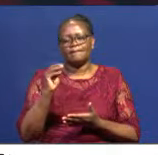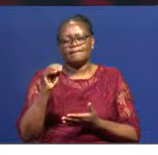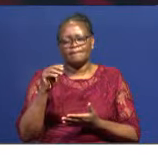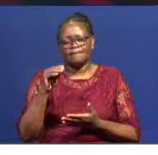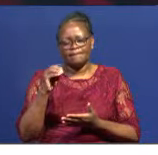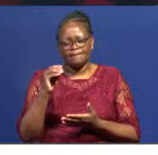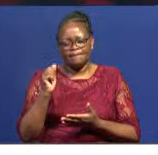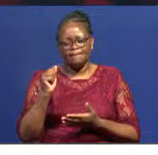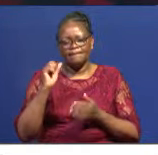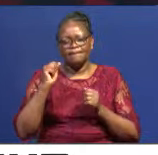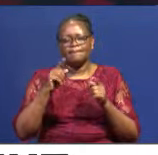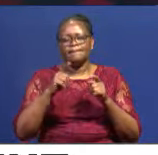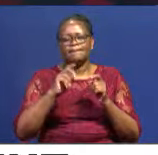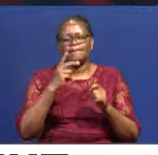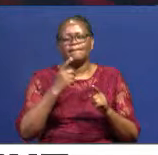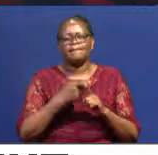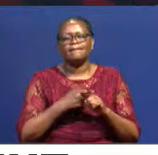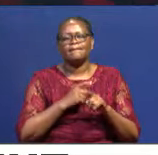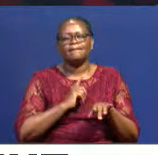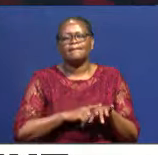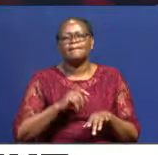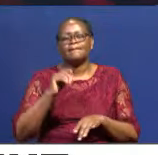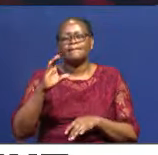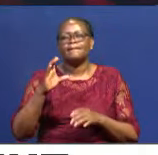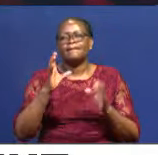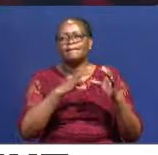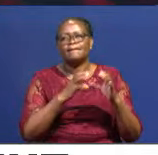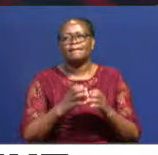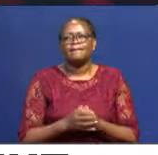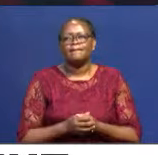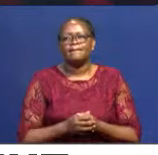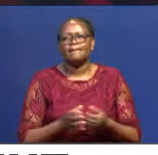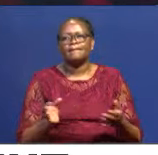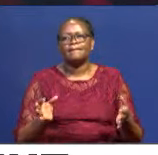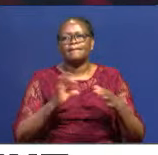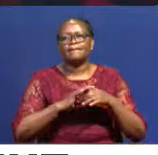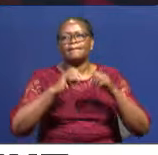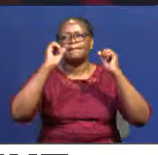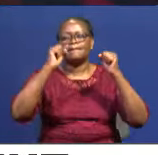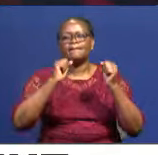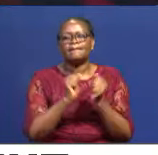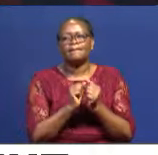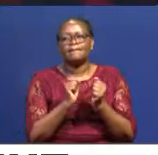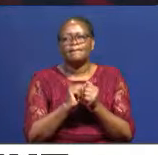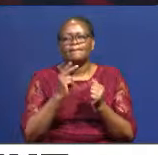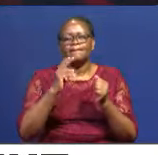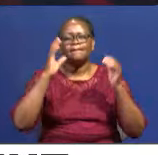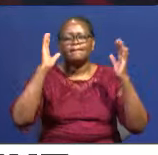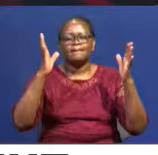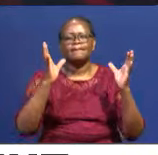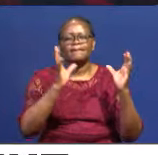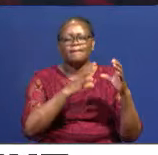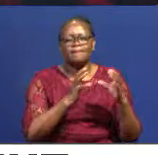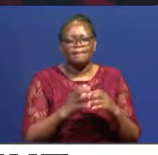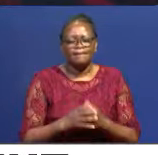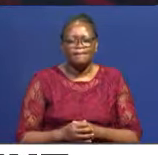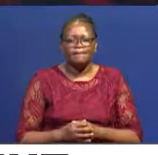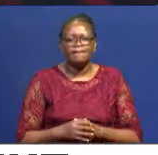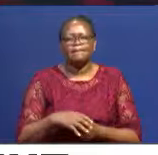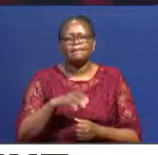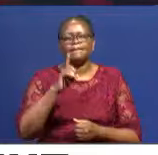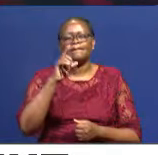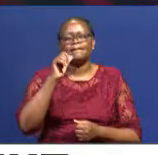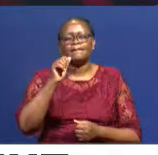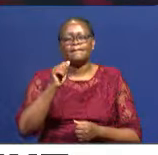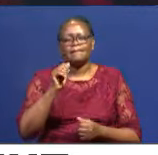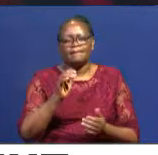second term after his African National Congress party entered into coalition agreement with the second largest party, Democratic Alliance, and